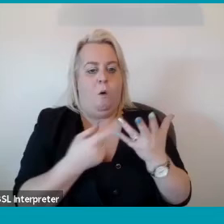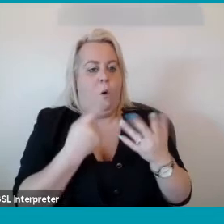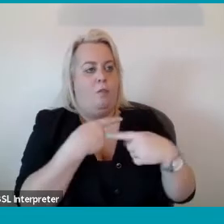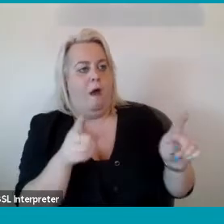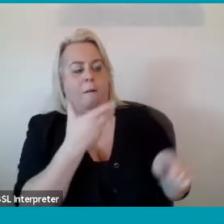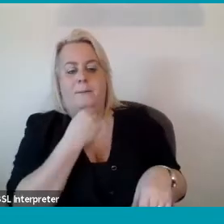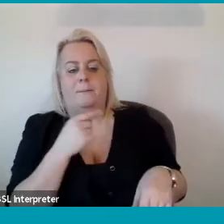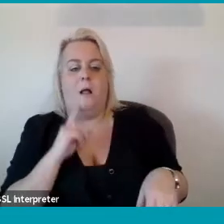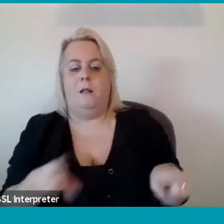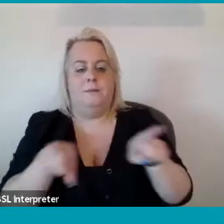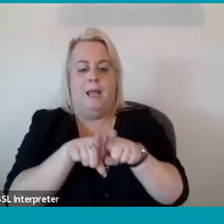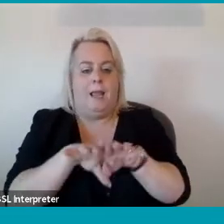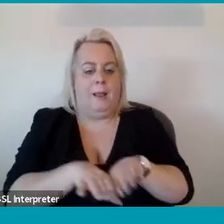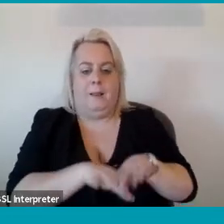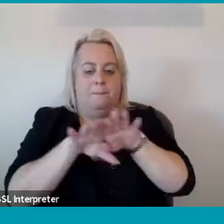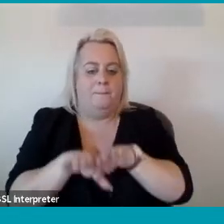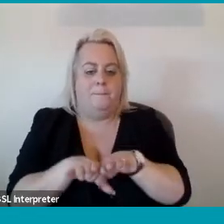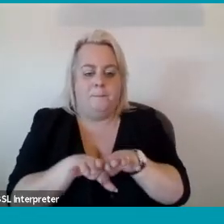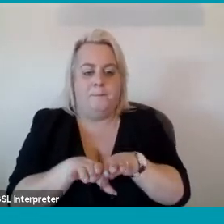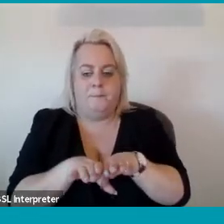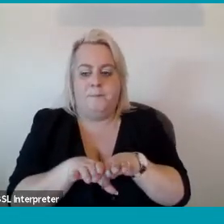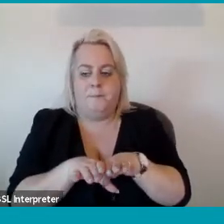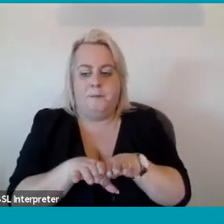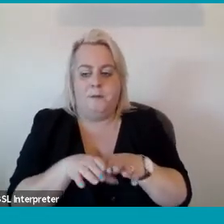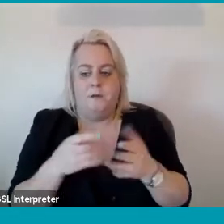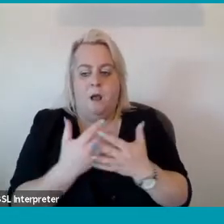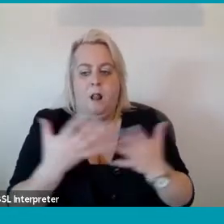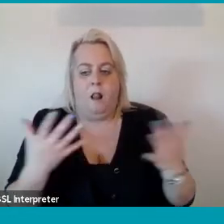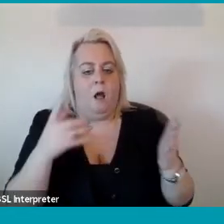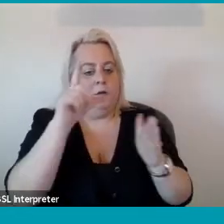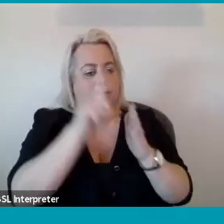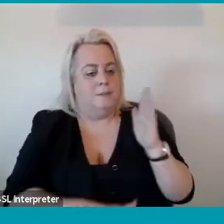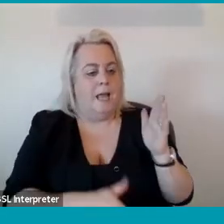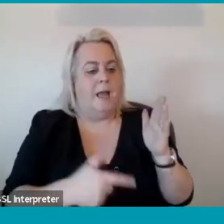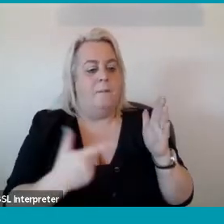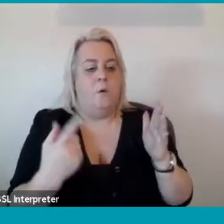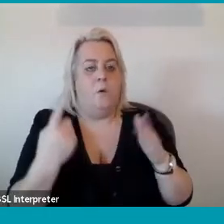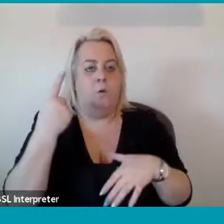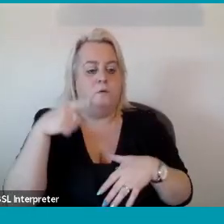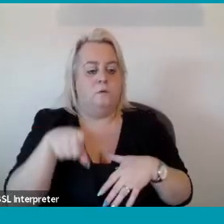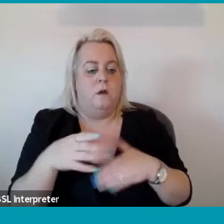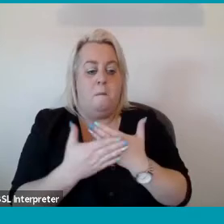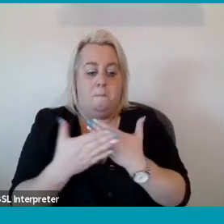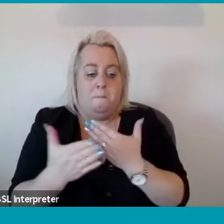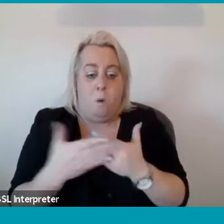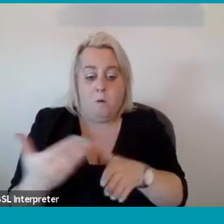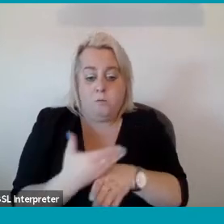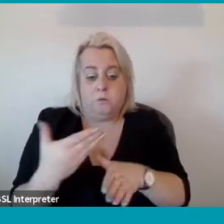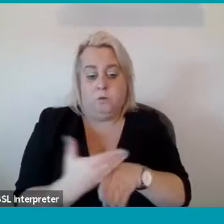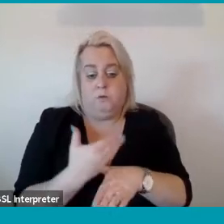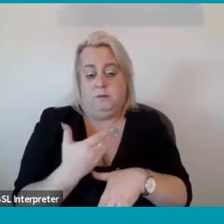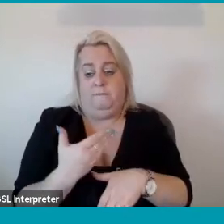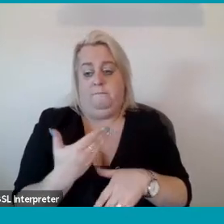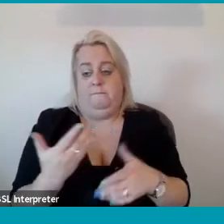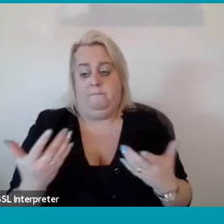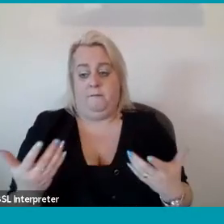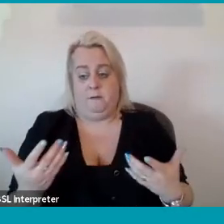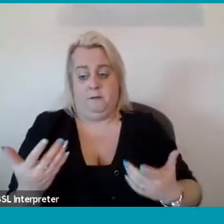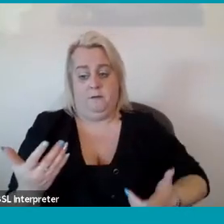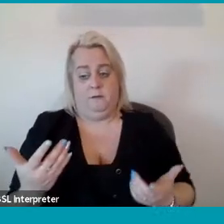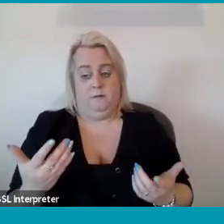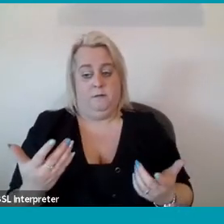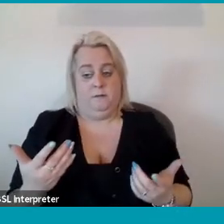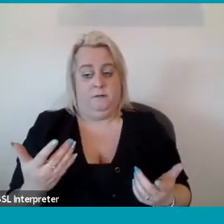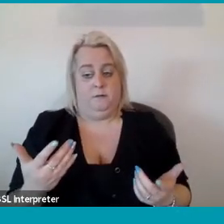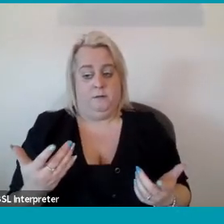what that means is that many disabled people must be more productive than non-disabled people in order to get that